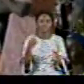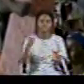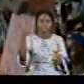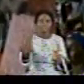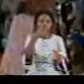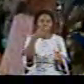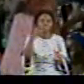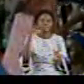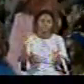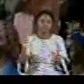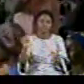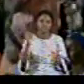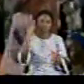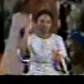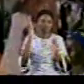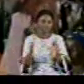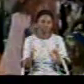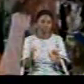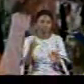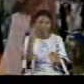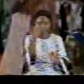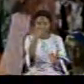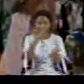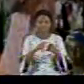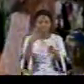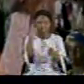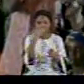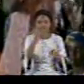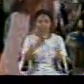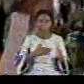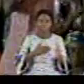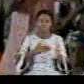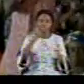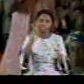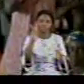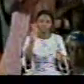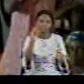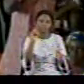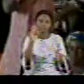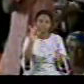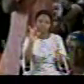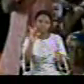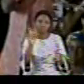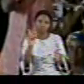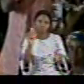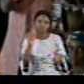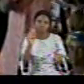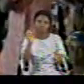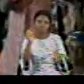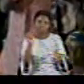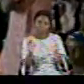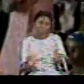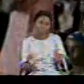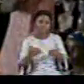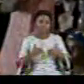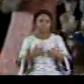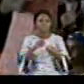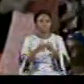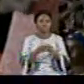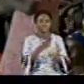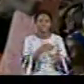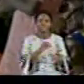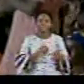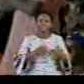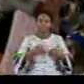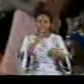my kidney had issues, and I have been going for dialysis. But tonight, God